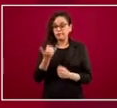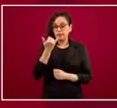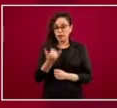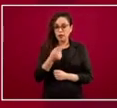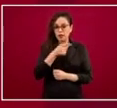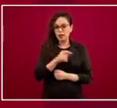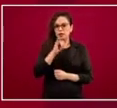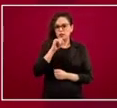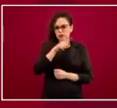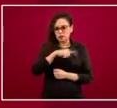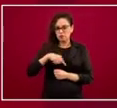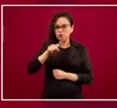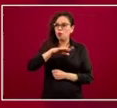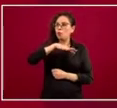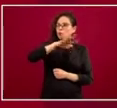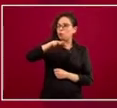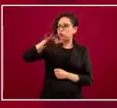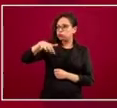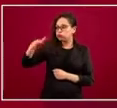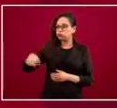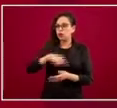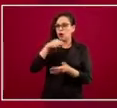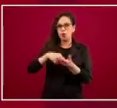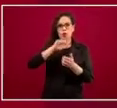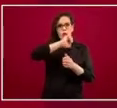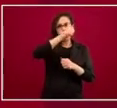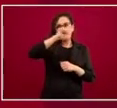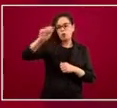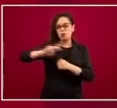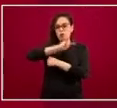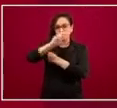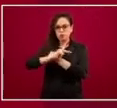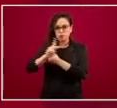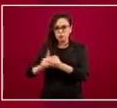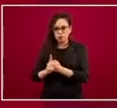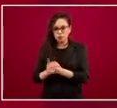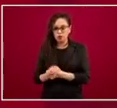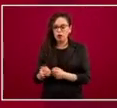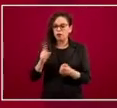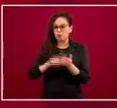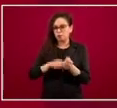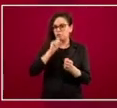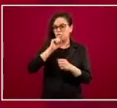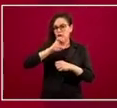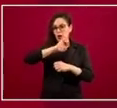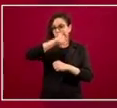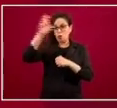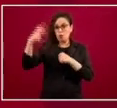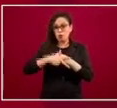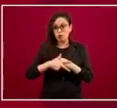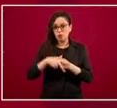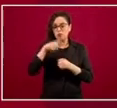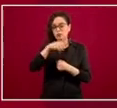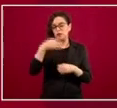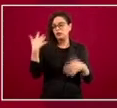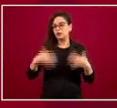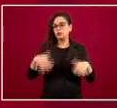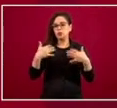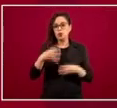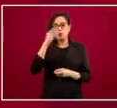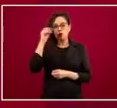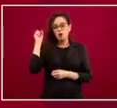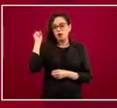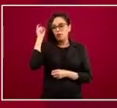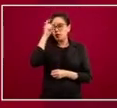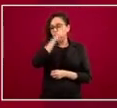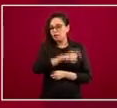and of course we will continue to explore different markets and different offerings.